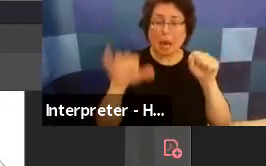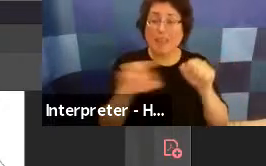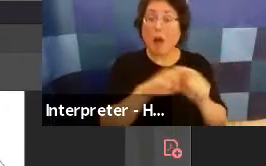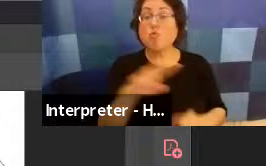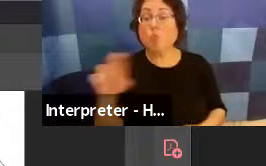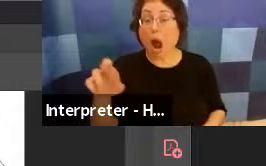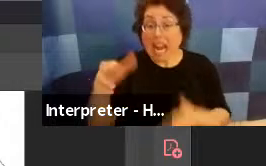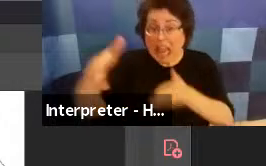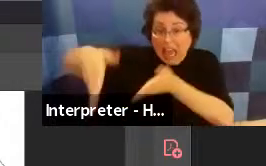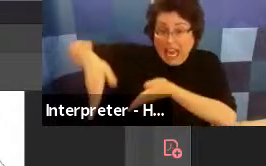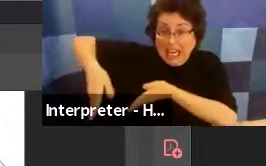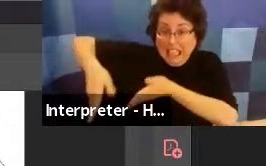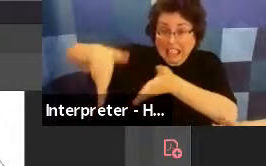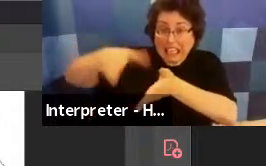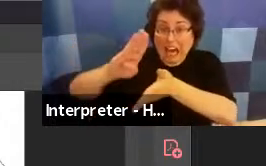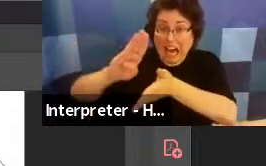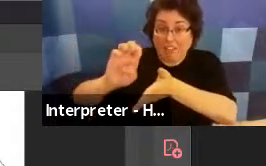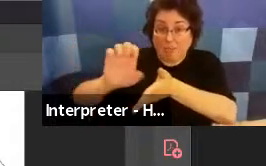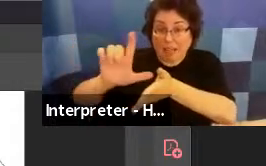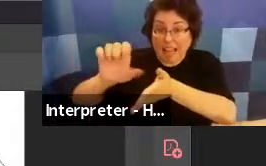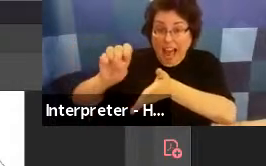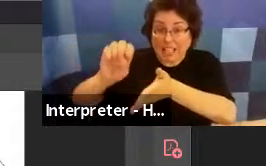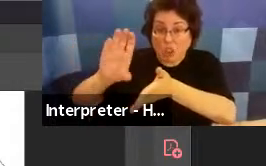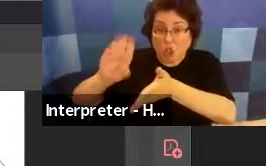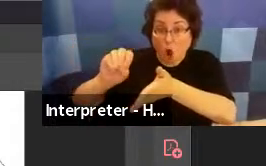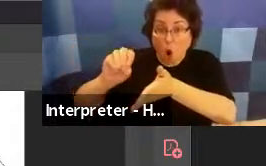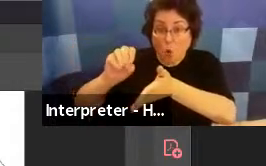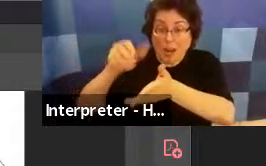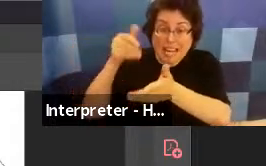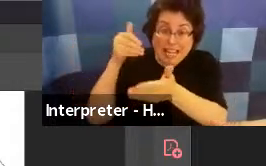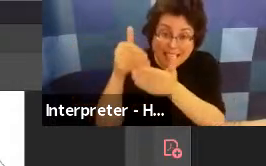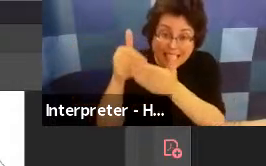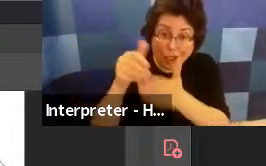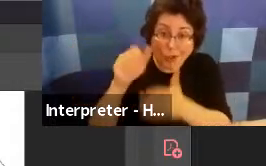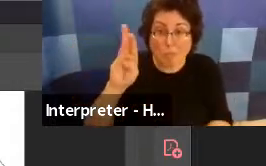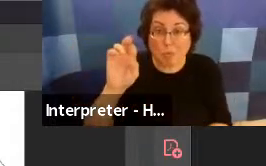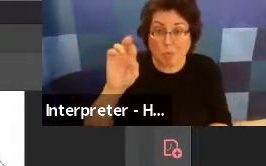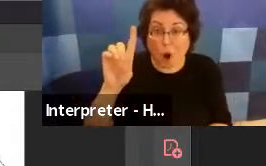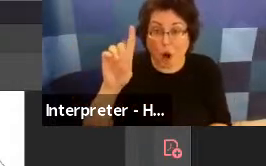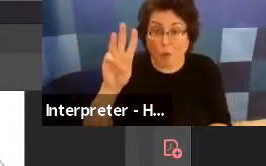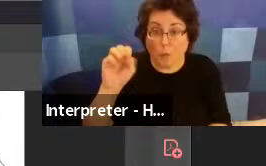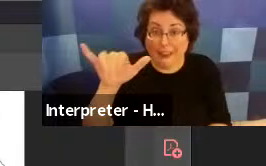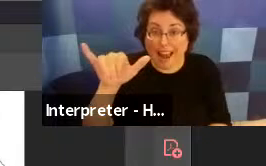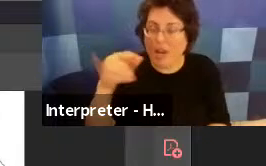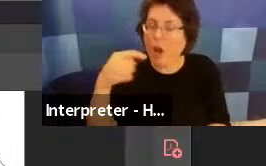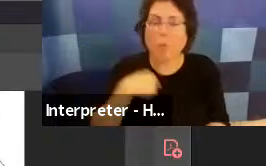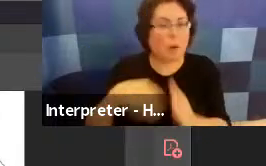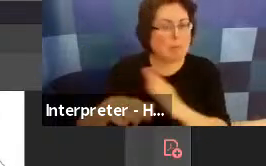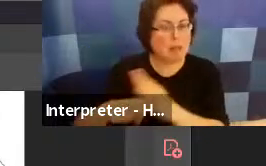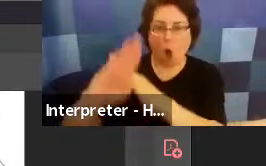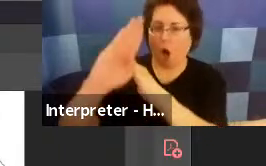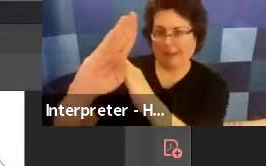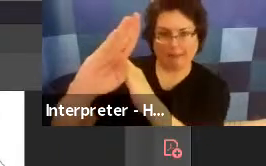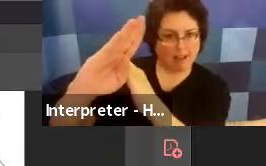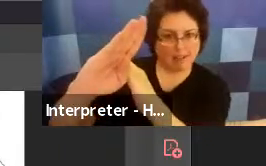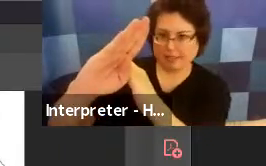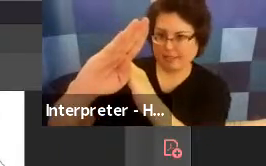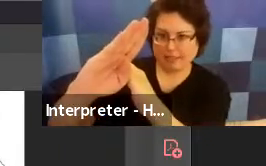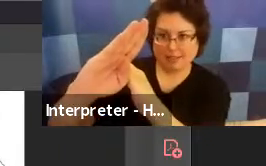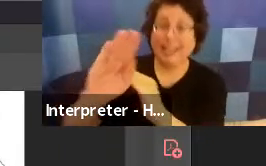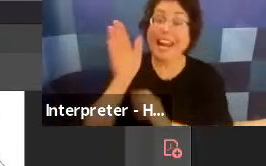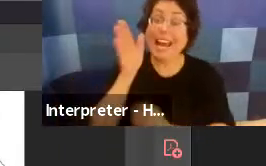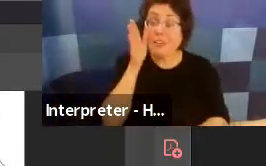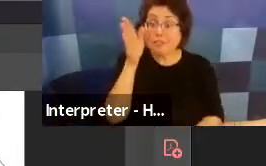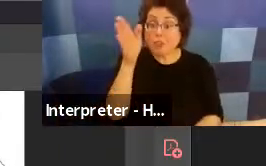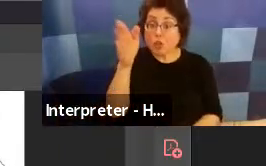Belasco Ave as you approach Broadway and blocking that off. So you will only in the future be able to